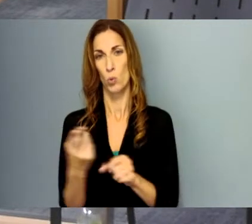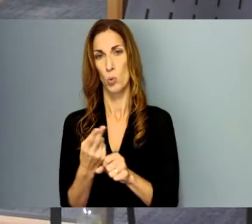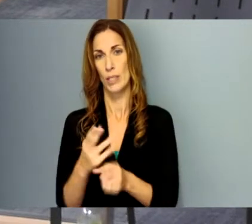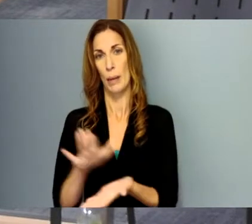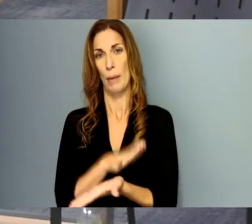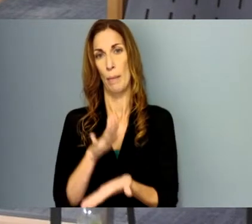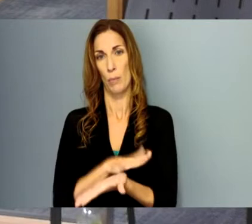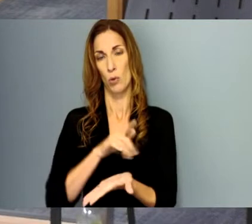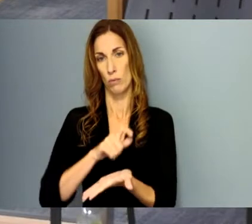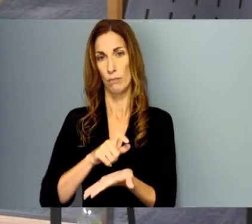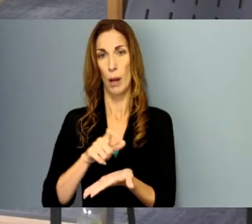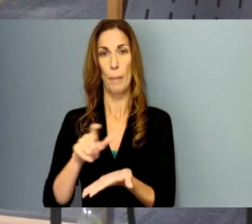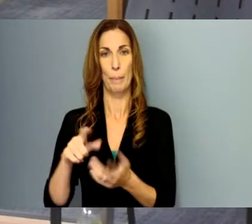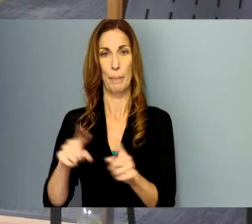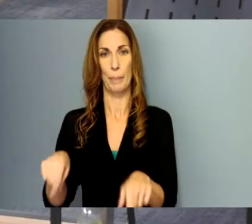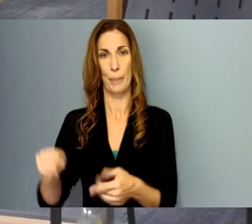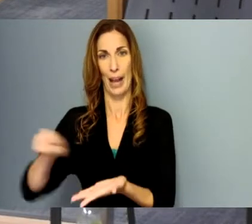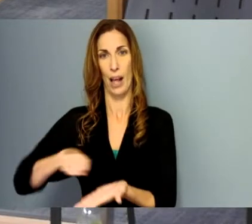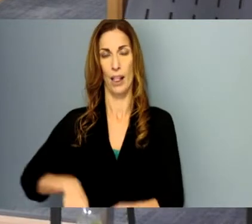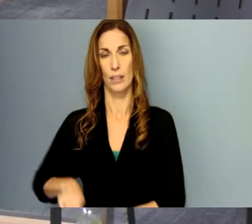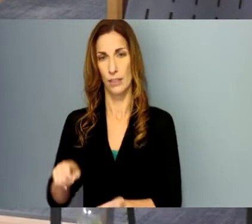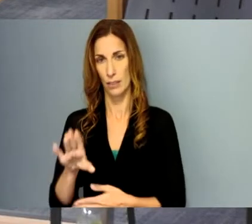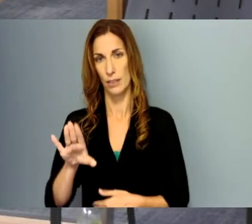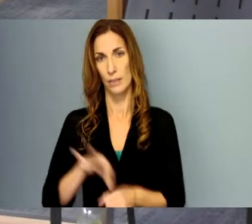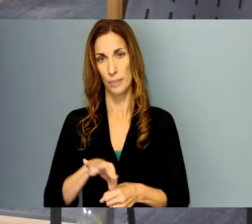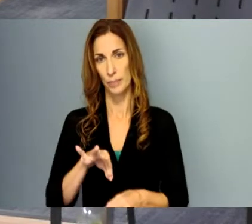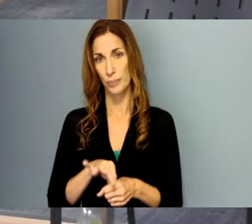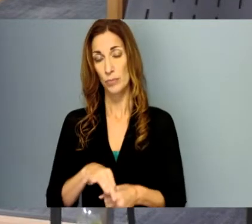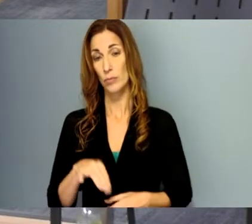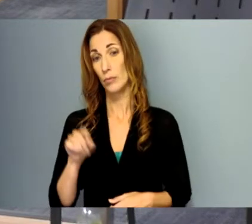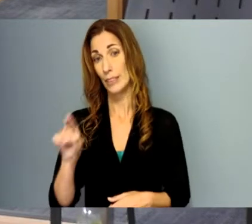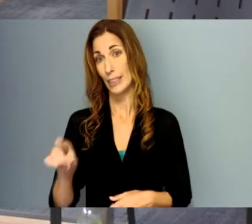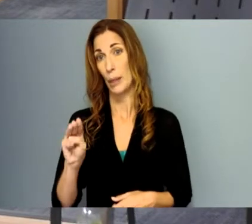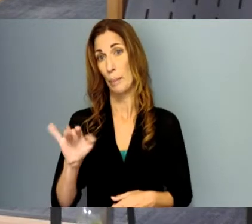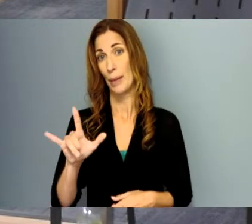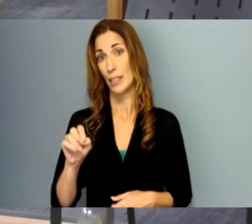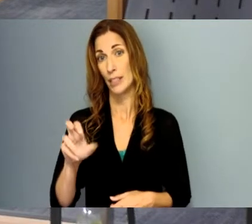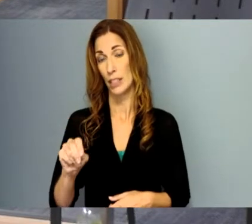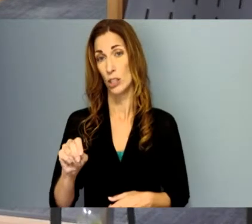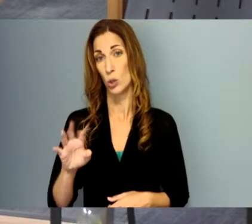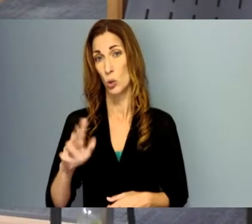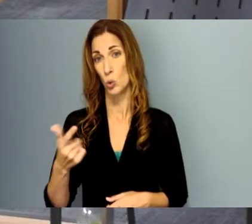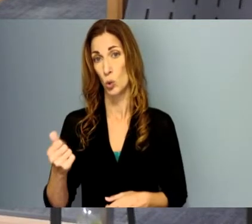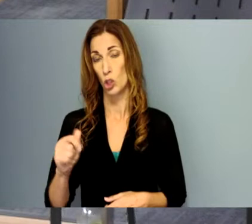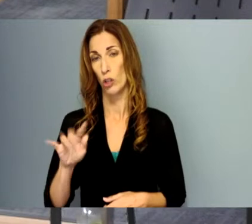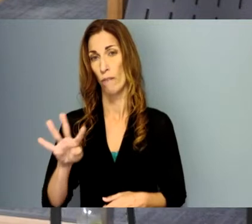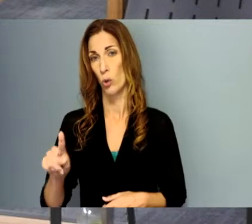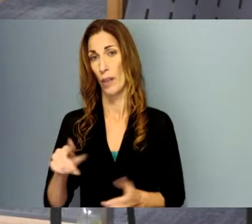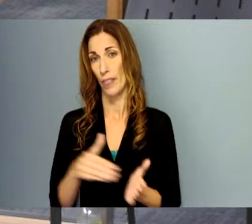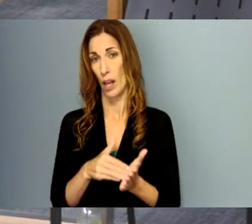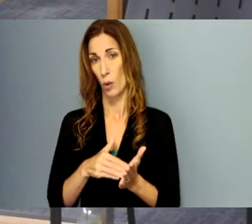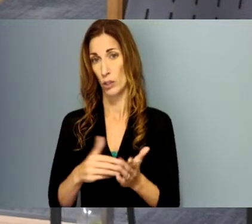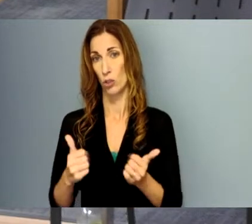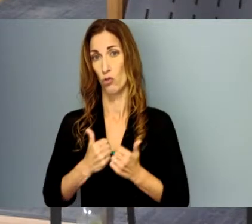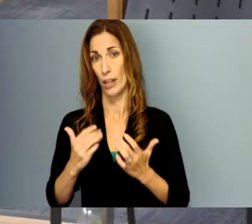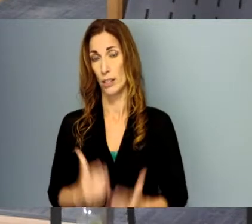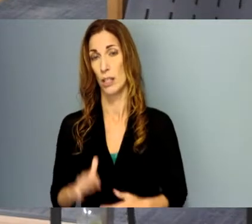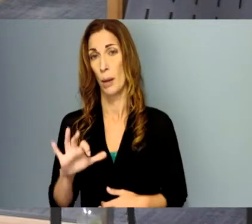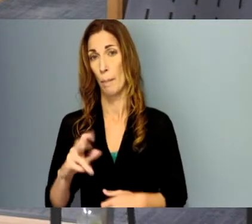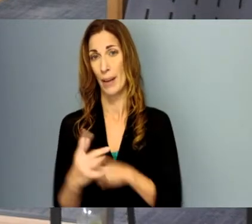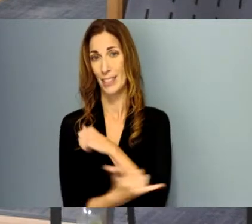ballots. In Milton, Georgia, there are 41,000 residents in that city. Bucks County has